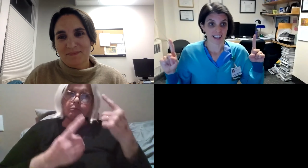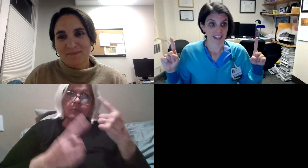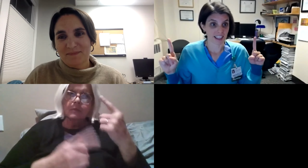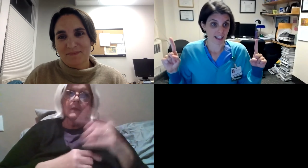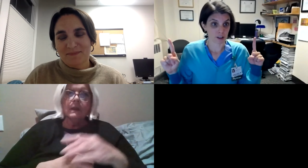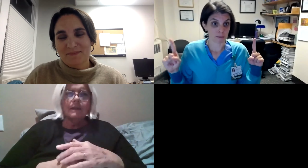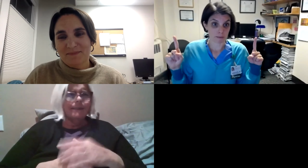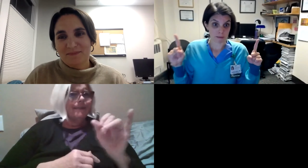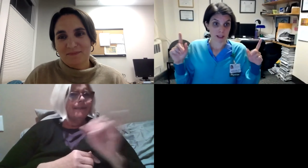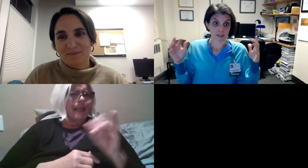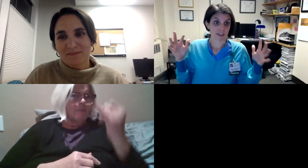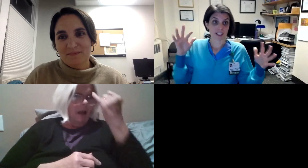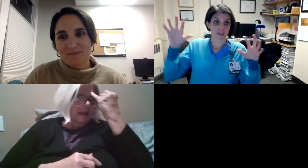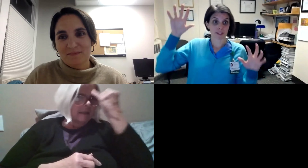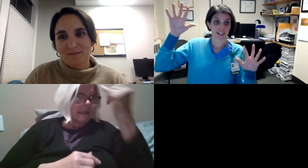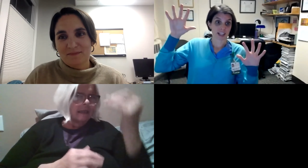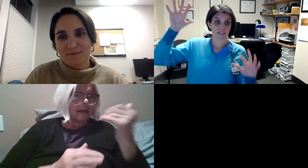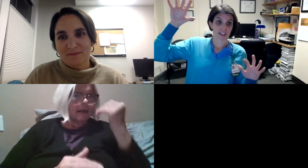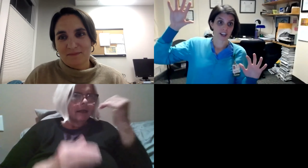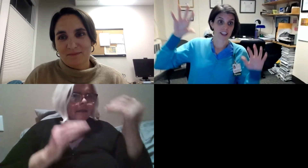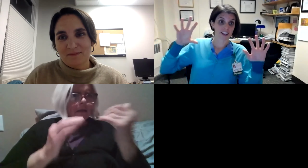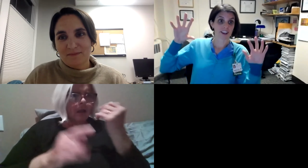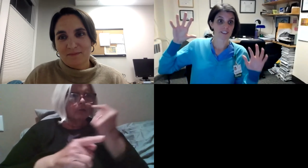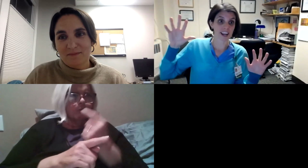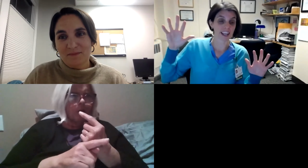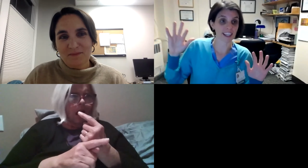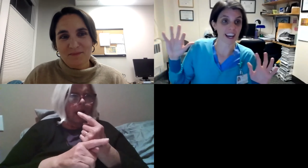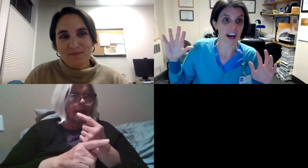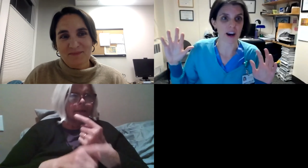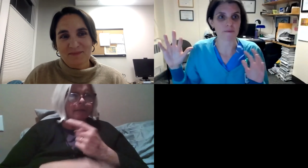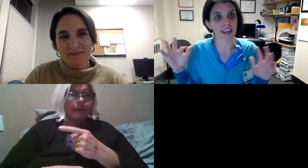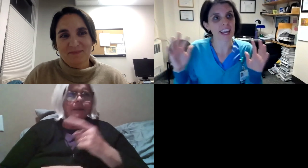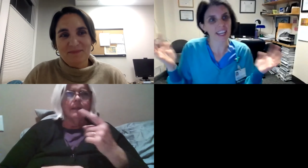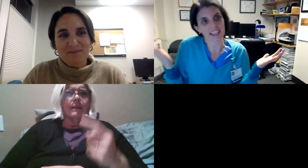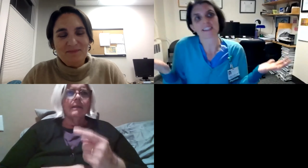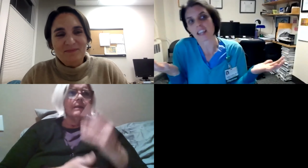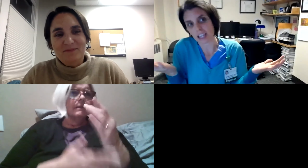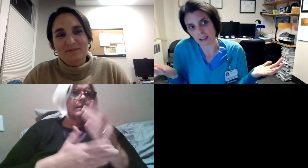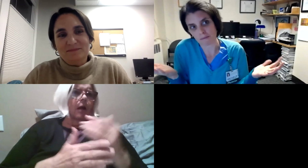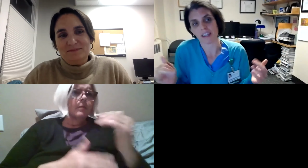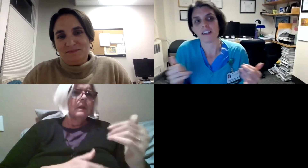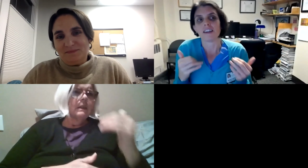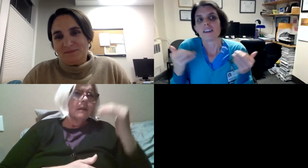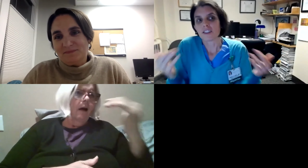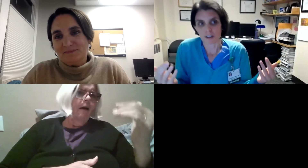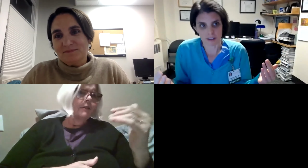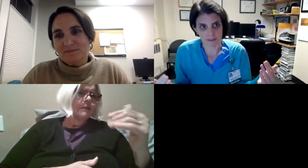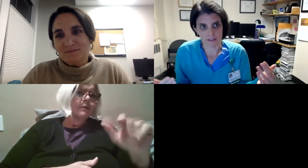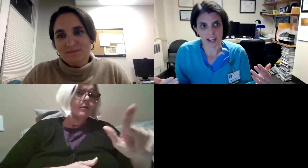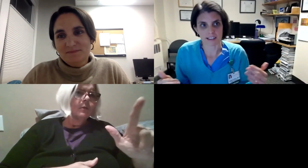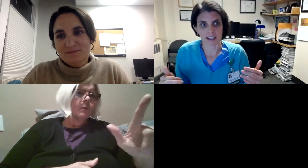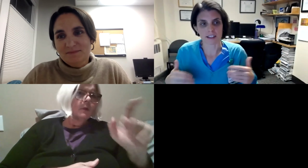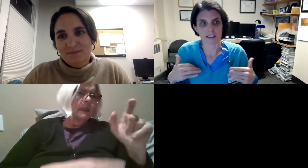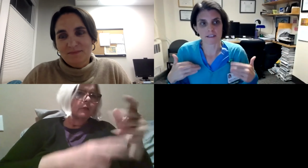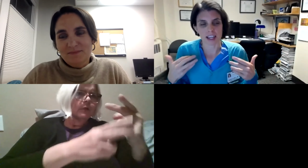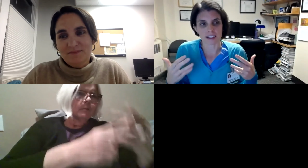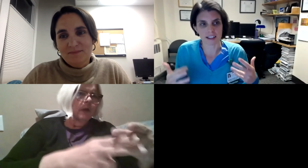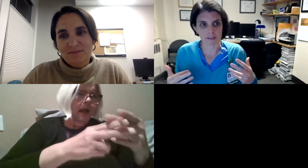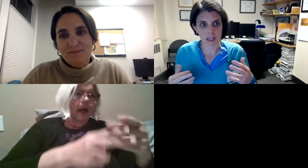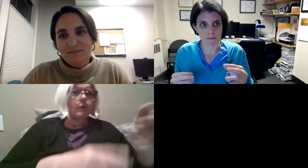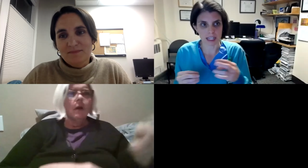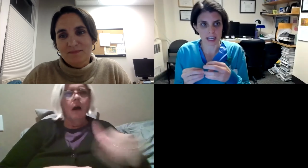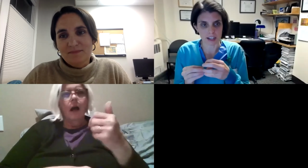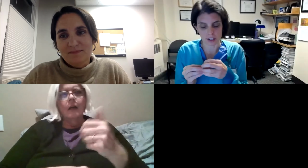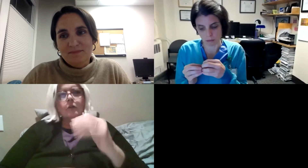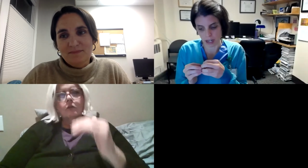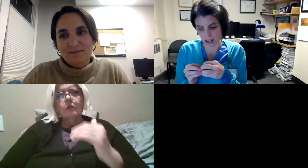and that could be maybe 3 times the size of each other, right? That get the same dose of a vaccine. So again, it's not